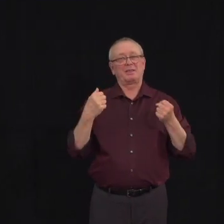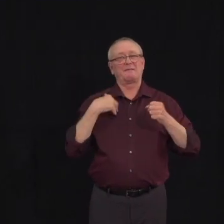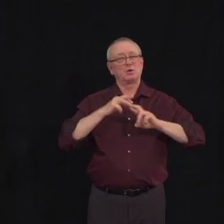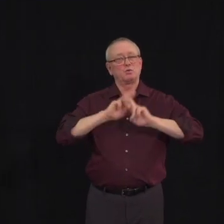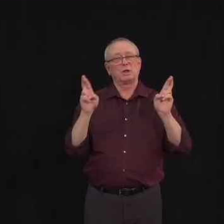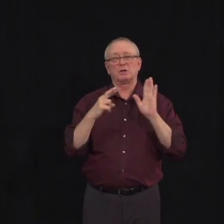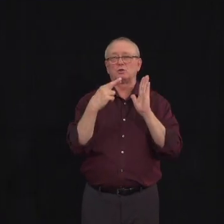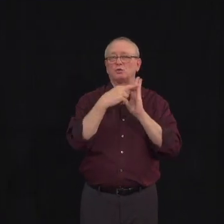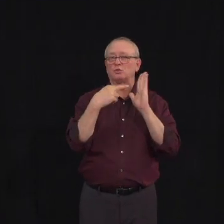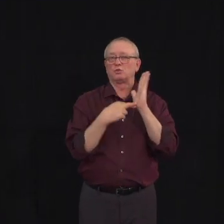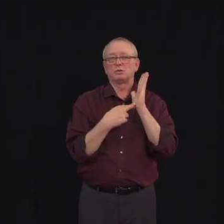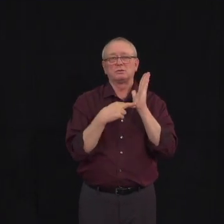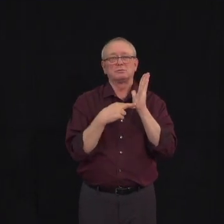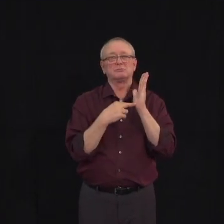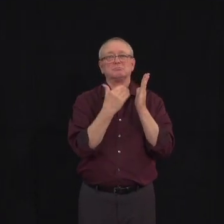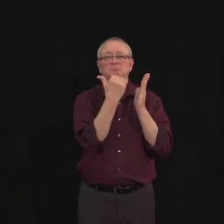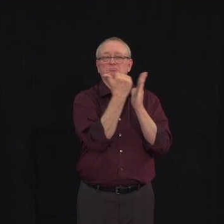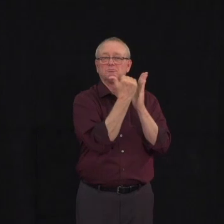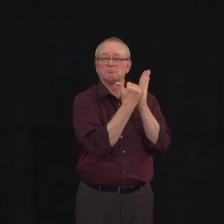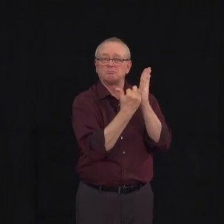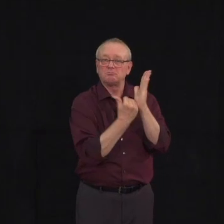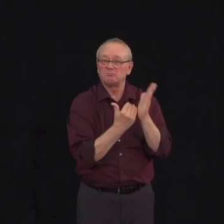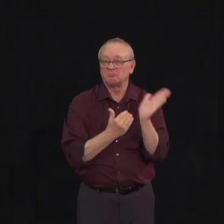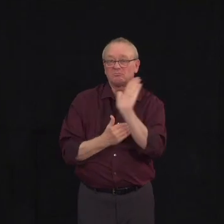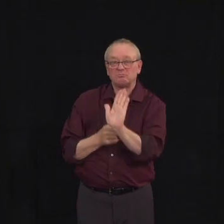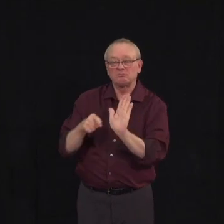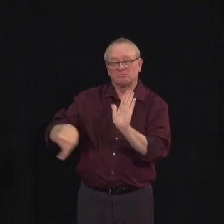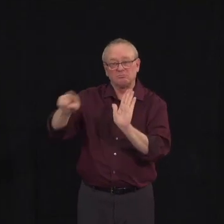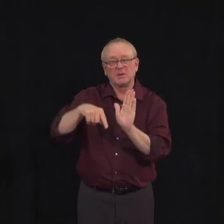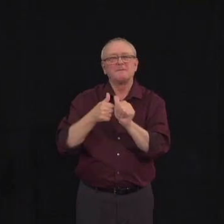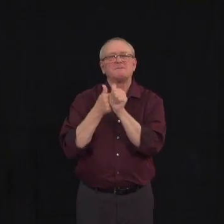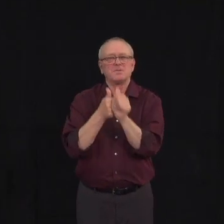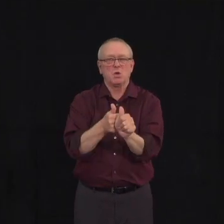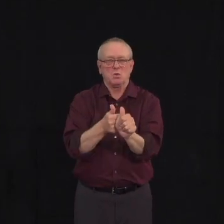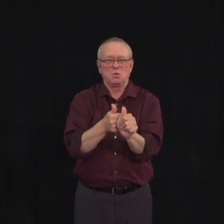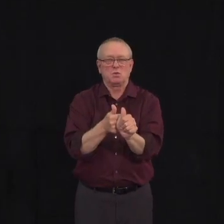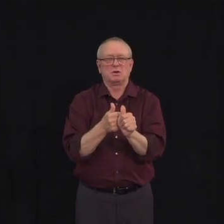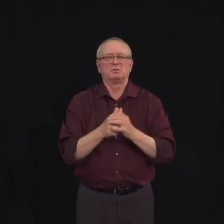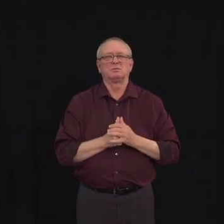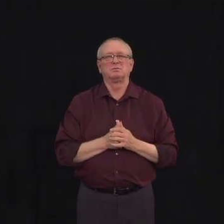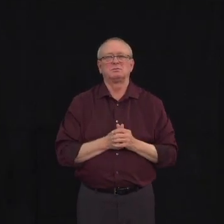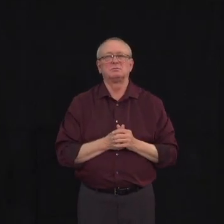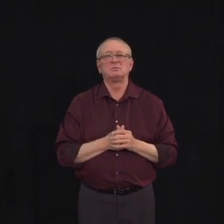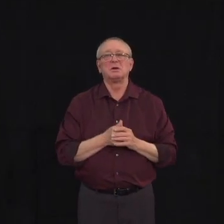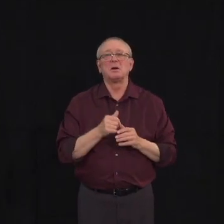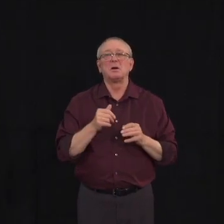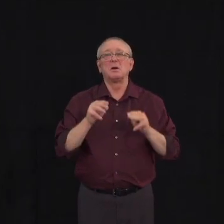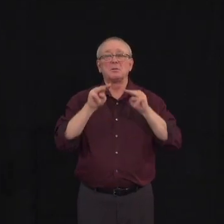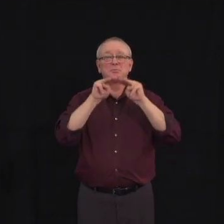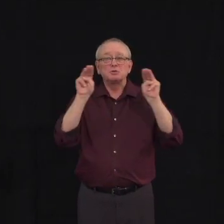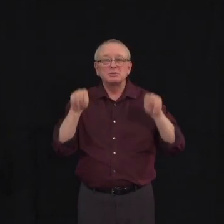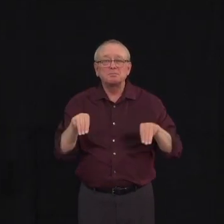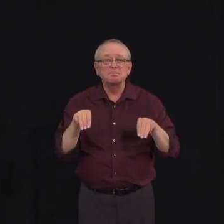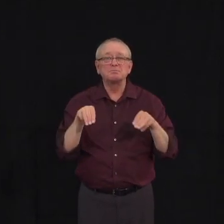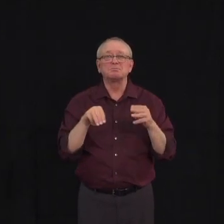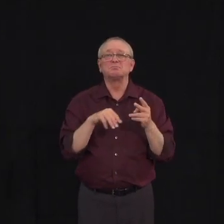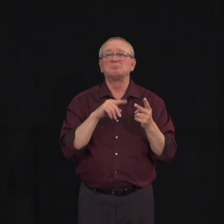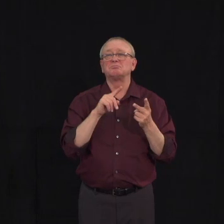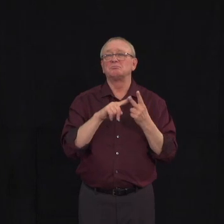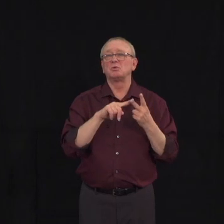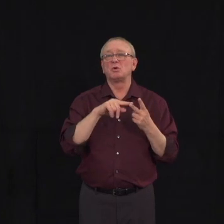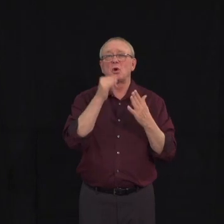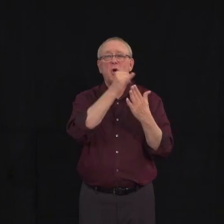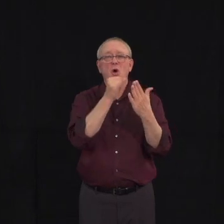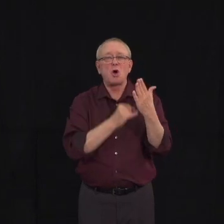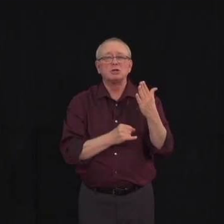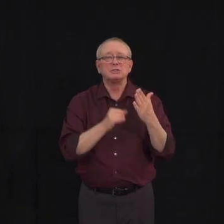mean that we can reopen museums and art galleries, daycares with limits, restaurants, cafes,